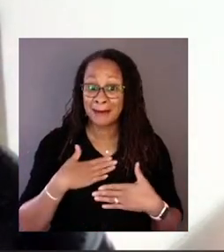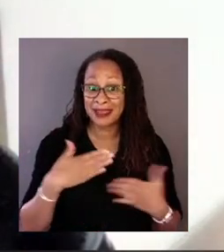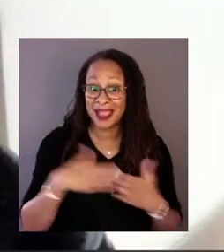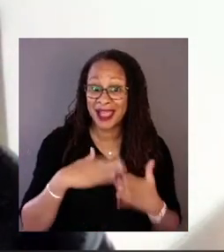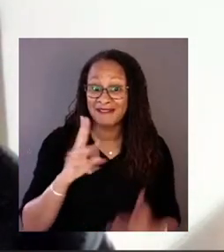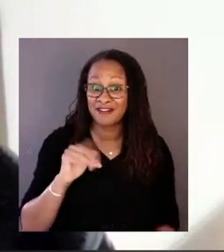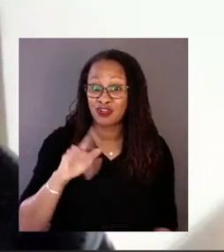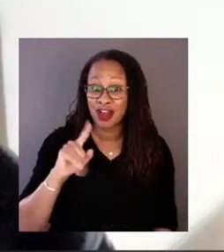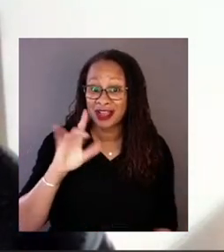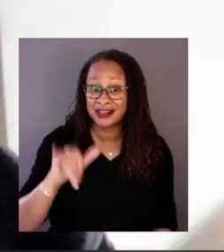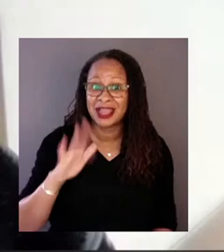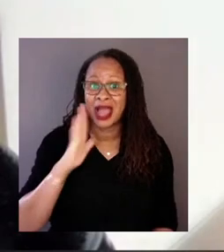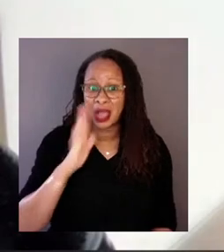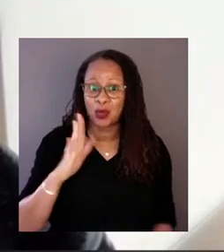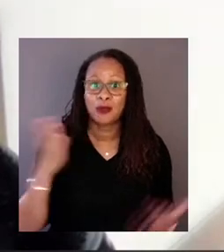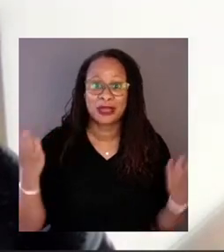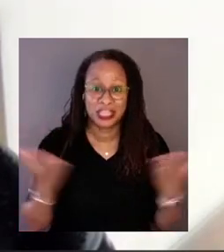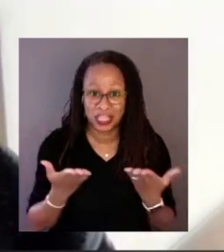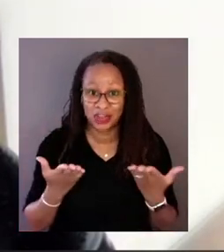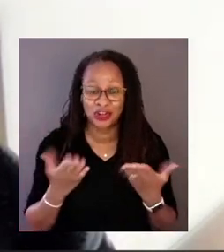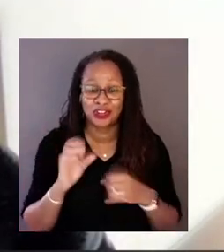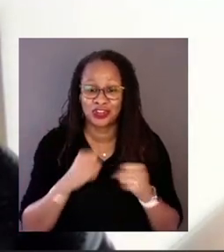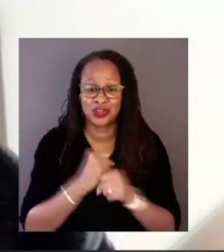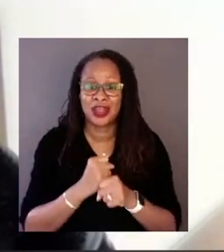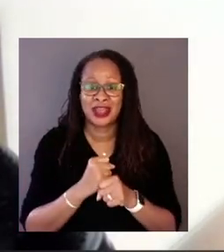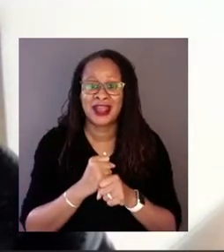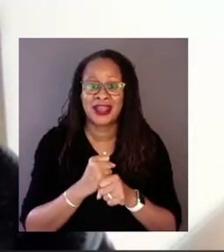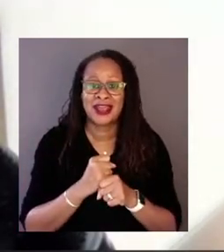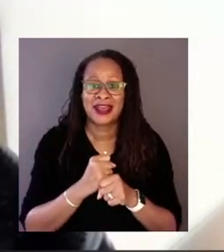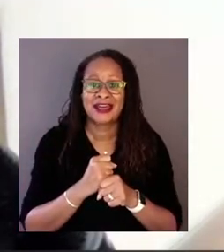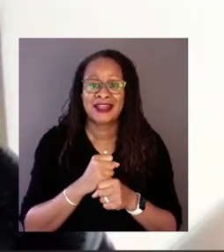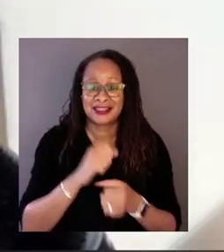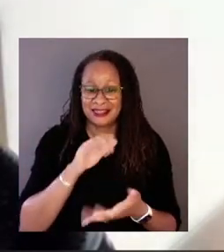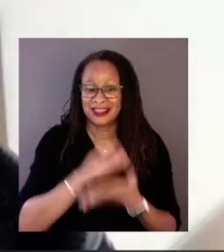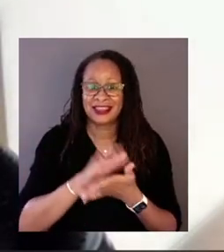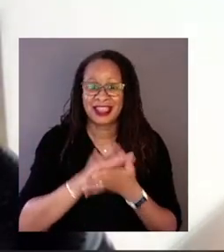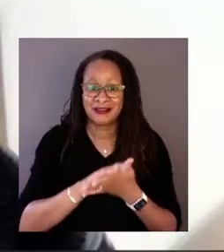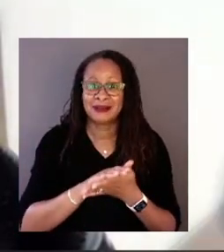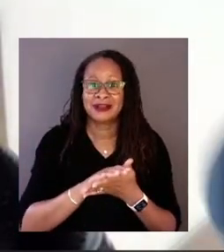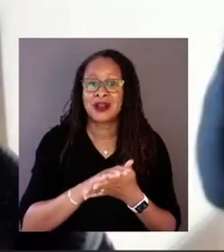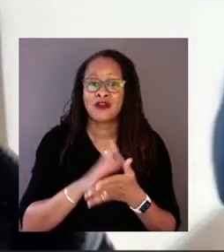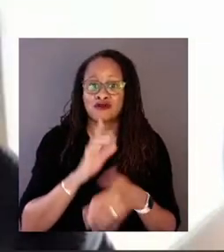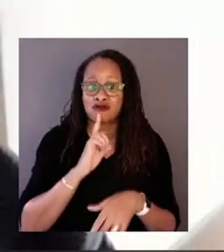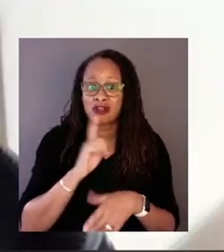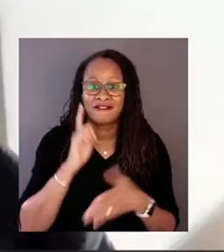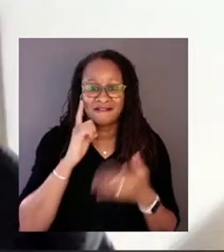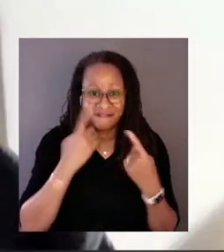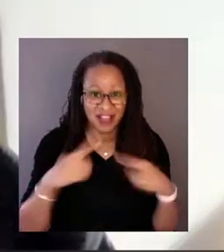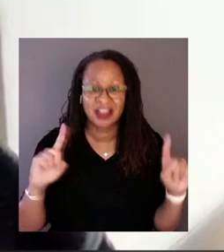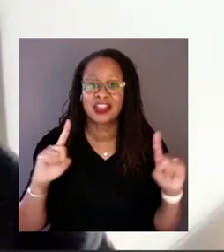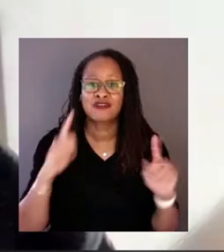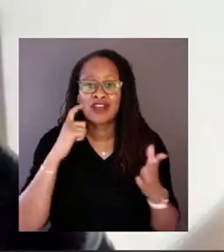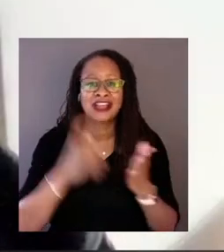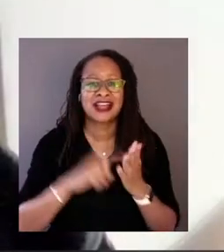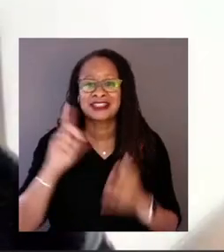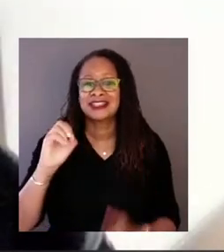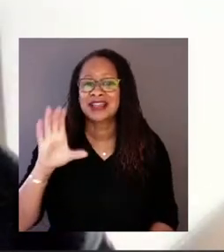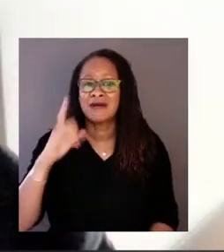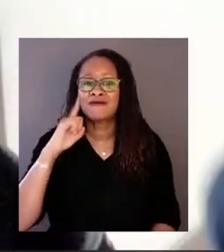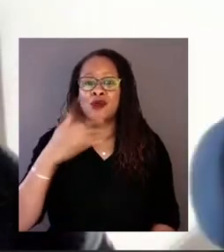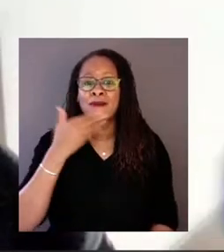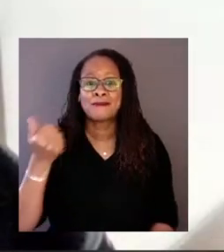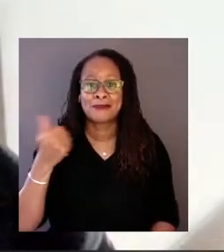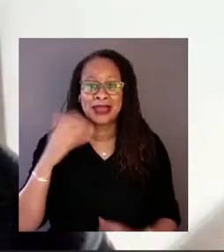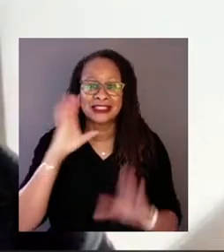year that the Academy finally recognizes a documentary for Best Picture. Like, I'm going to be here for this. Like, I've made it my business to make sure